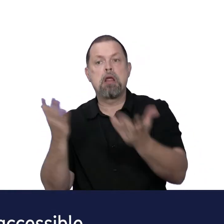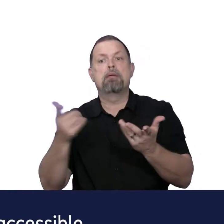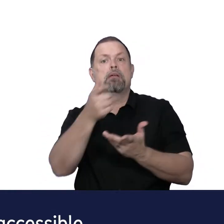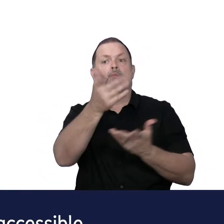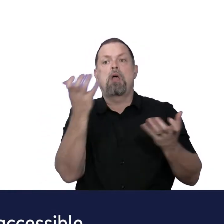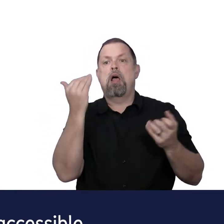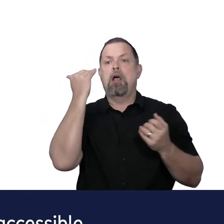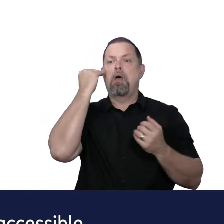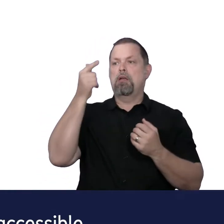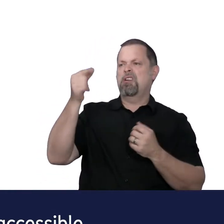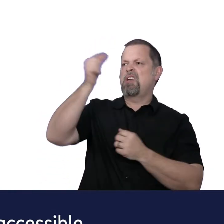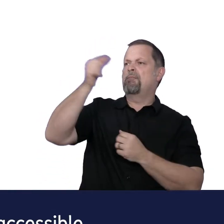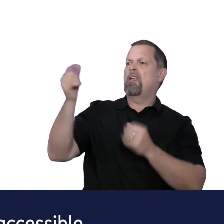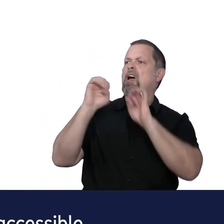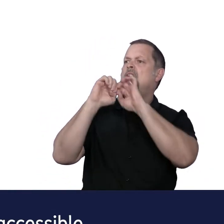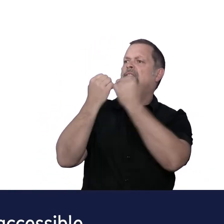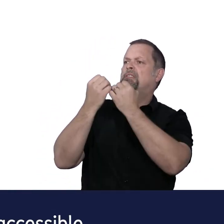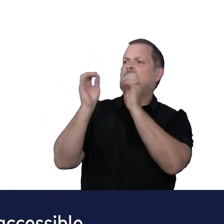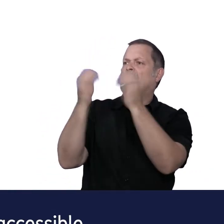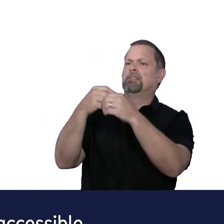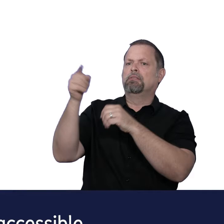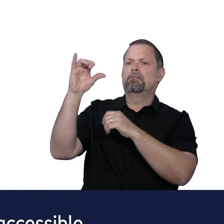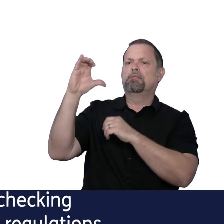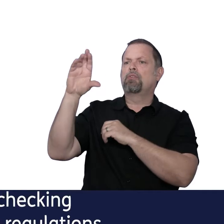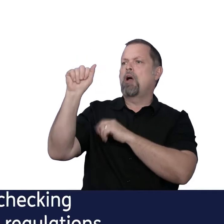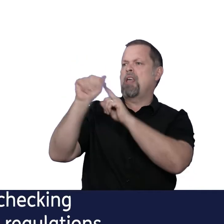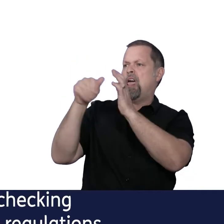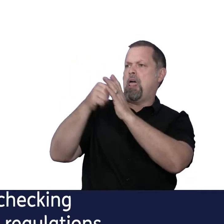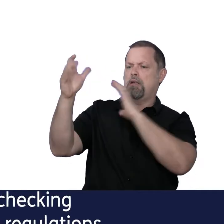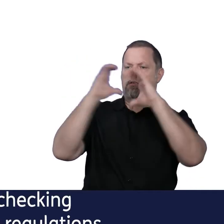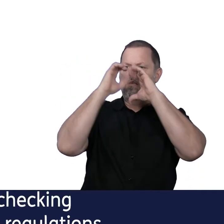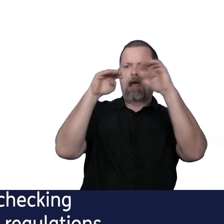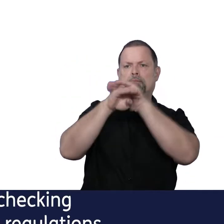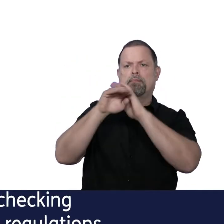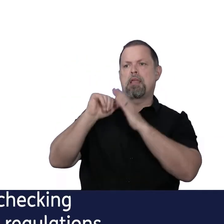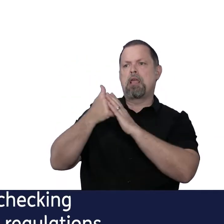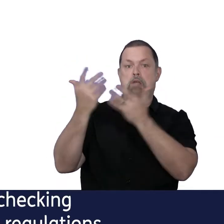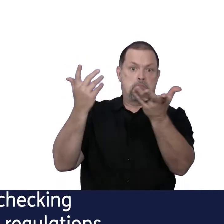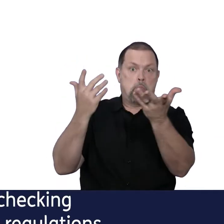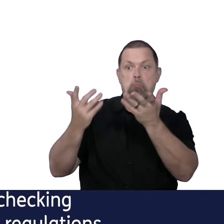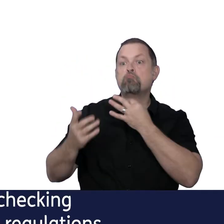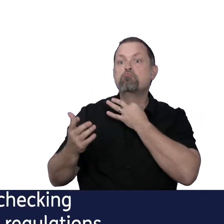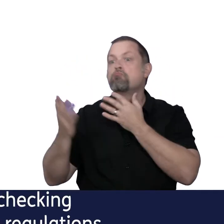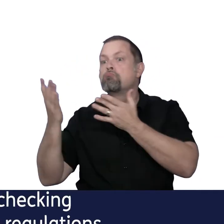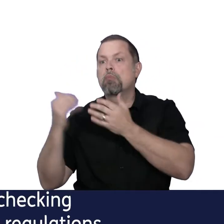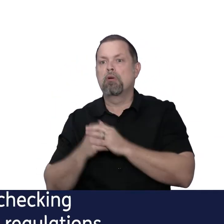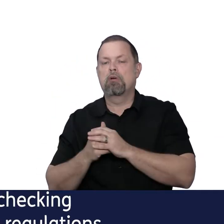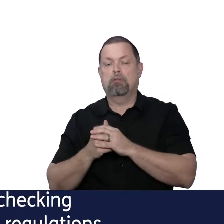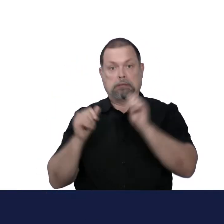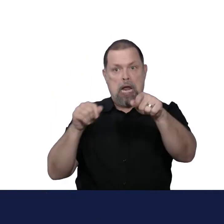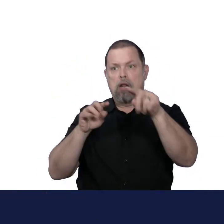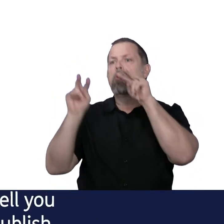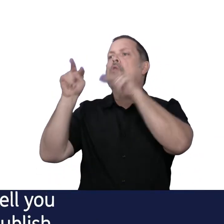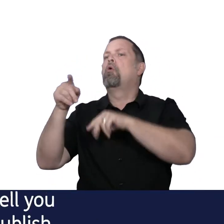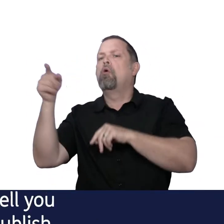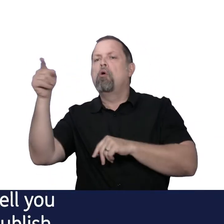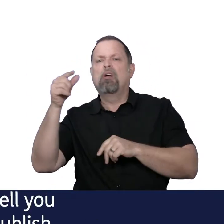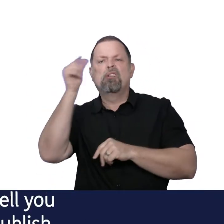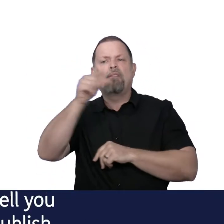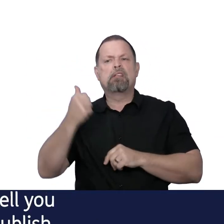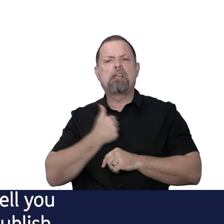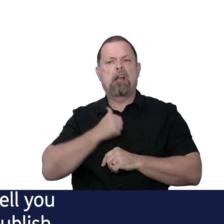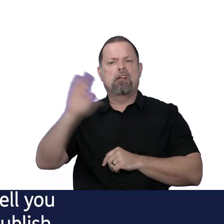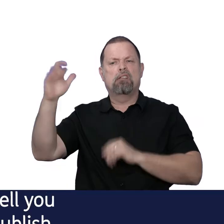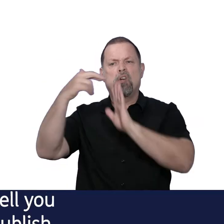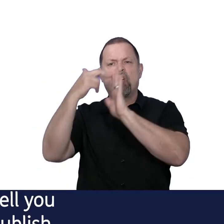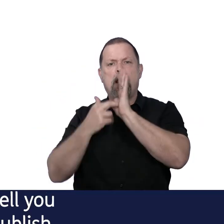CRA, makes its communication accessible. You may find this out by checking the Government of Canada's regulations. These